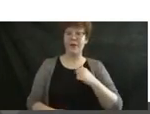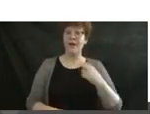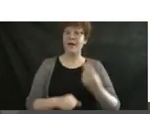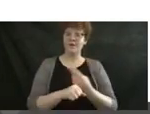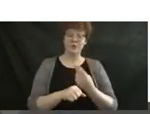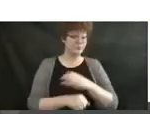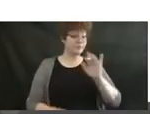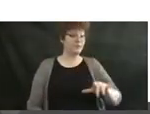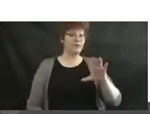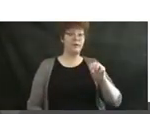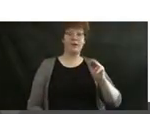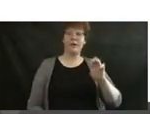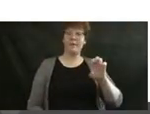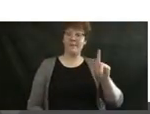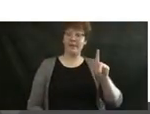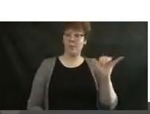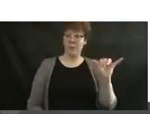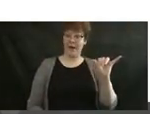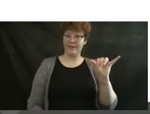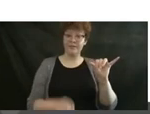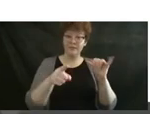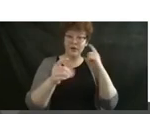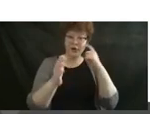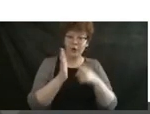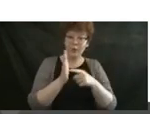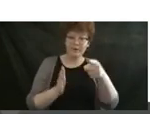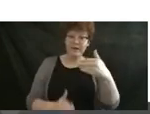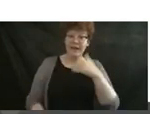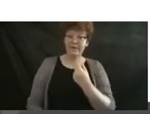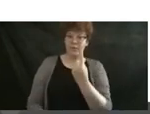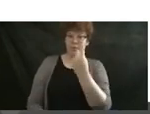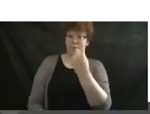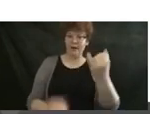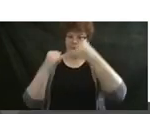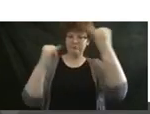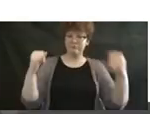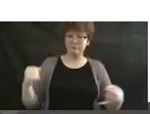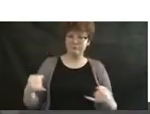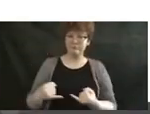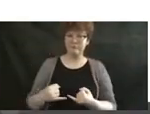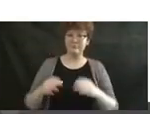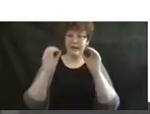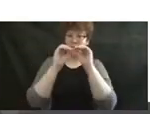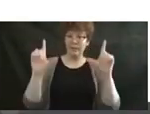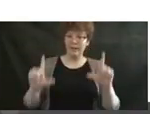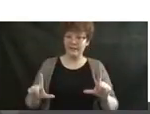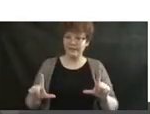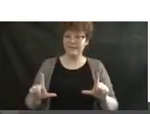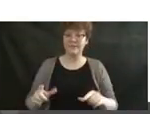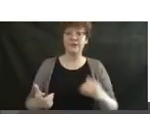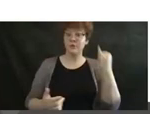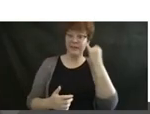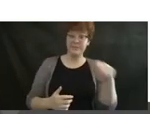outline. So for those of you who have a Wacom tablet, or if you don't mind drawing with your mouse, and you prefer, you